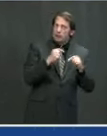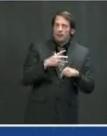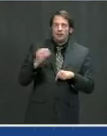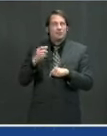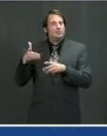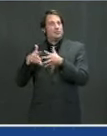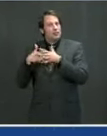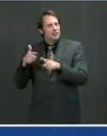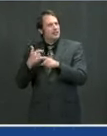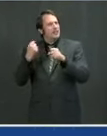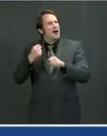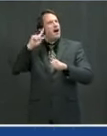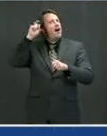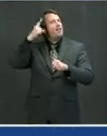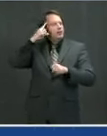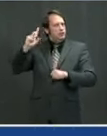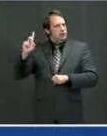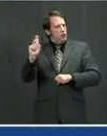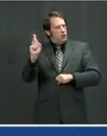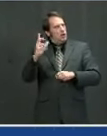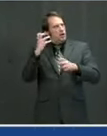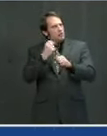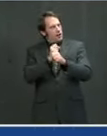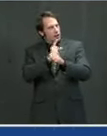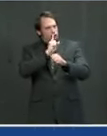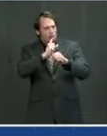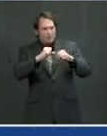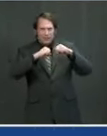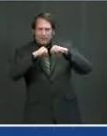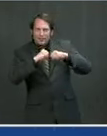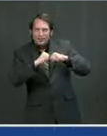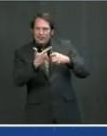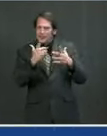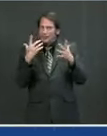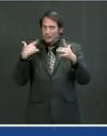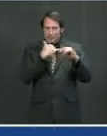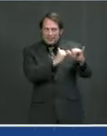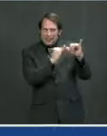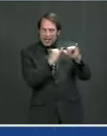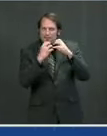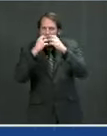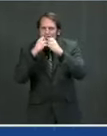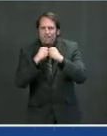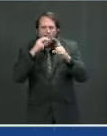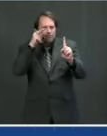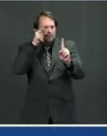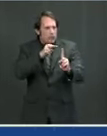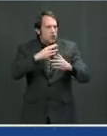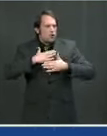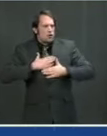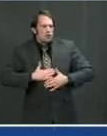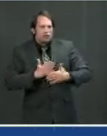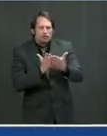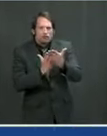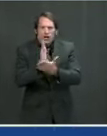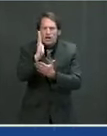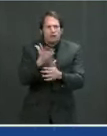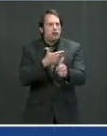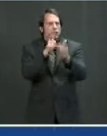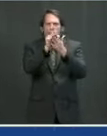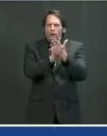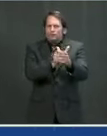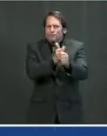to defending and advancing our shared values, including human rights and the rule of law. We're going to